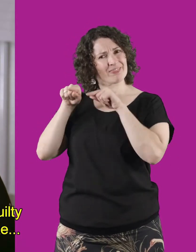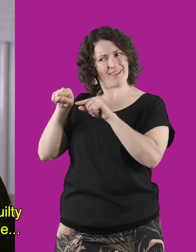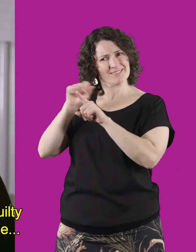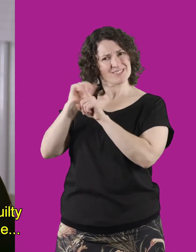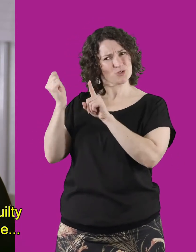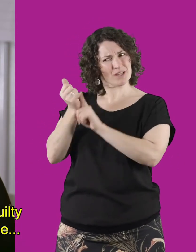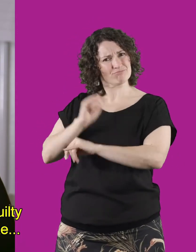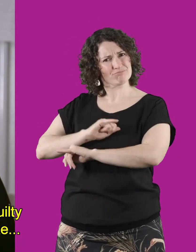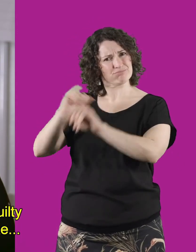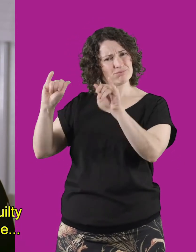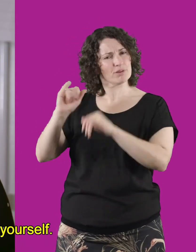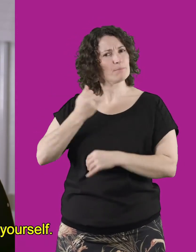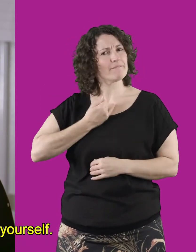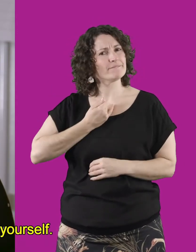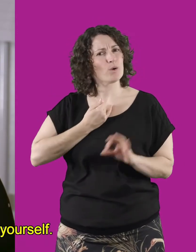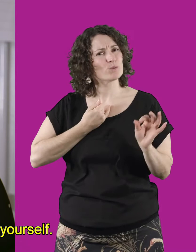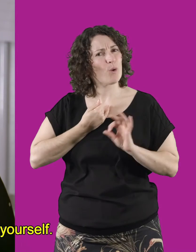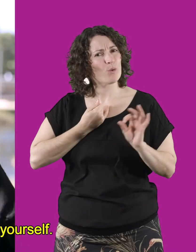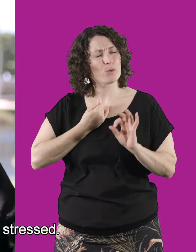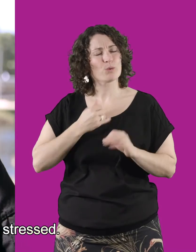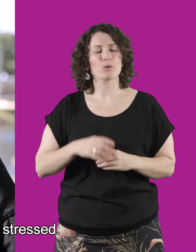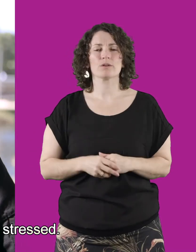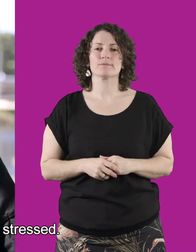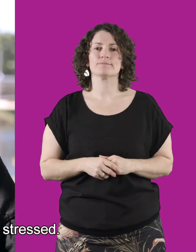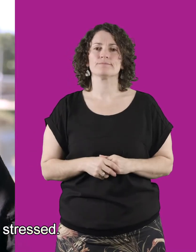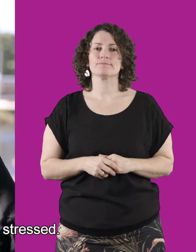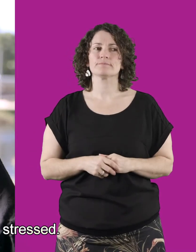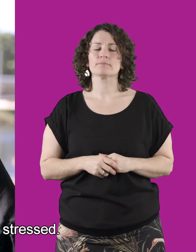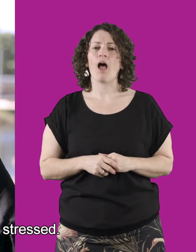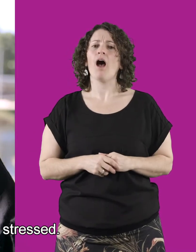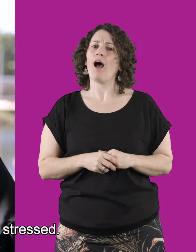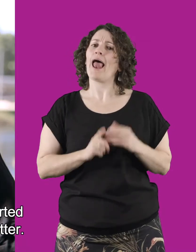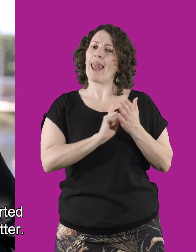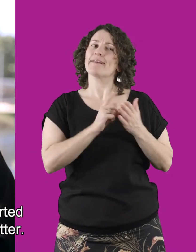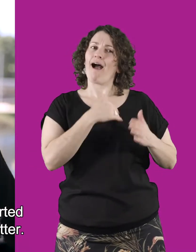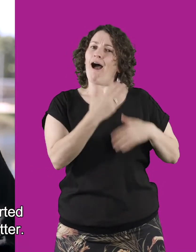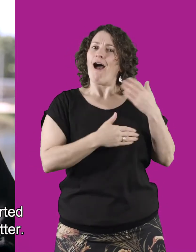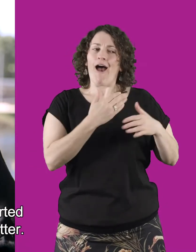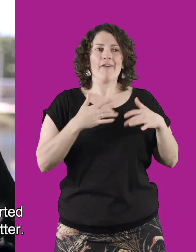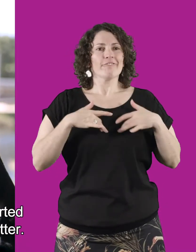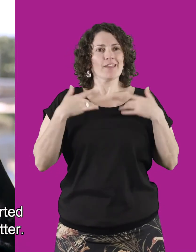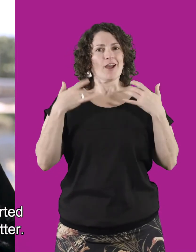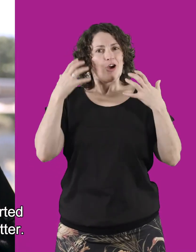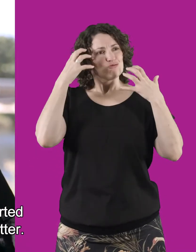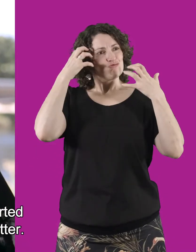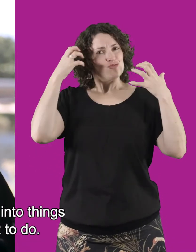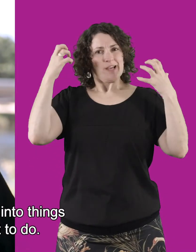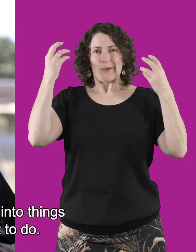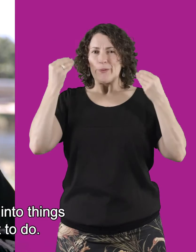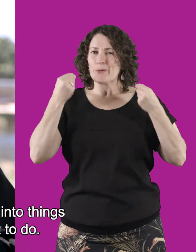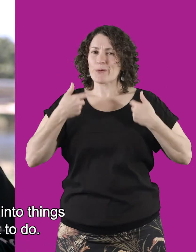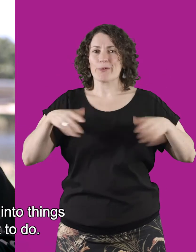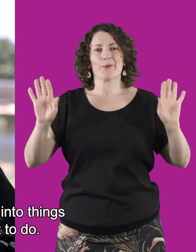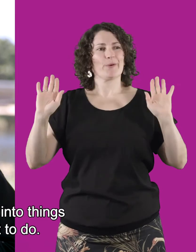so guilty and you're like, you can't forgive yourself. I started feeling not stressed. My health started to get a lot better. I was